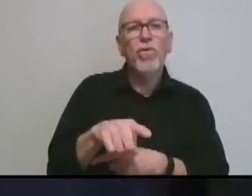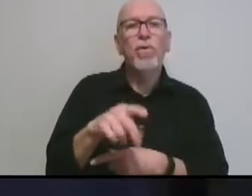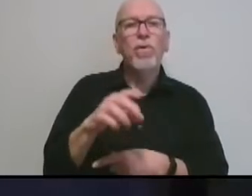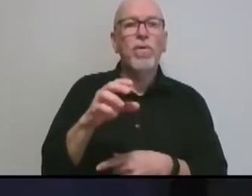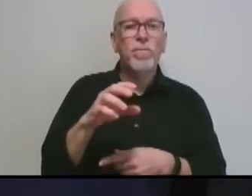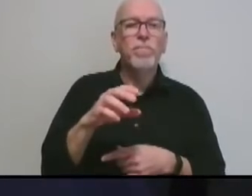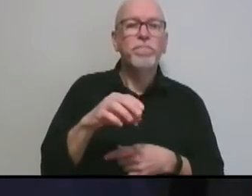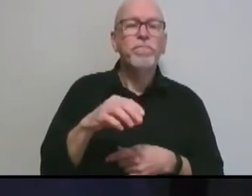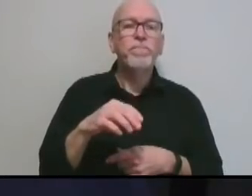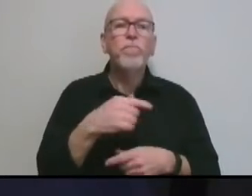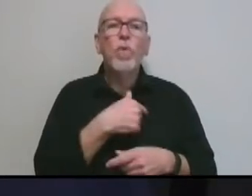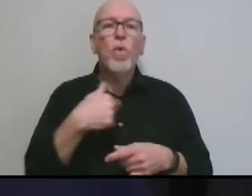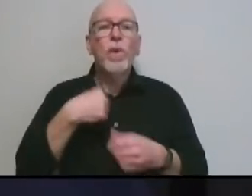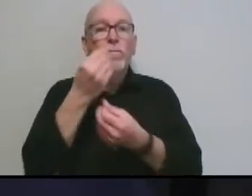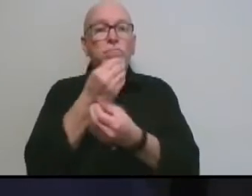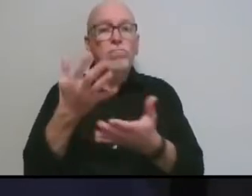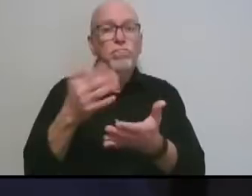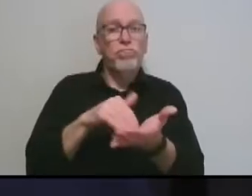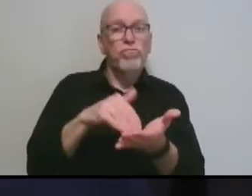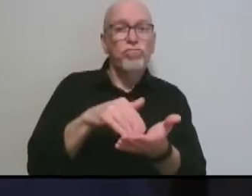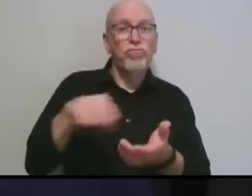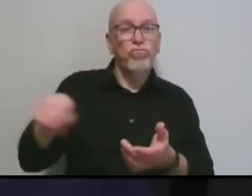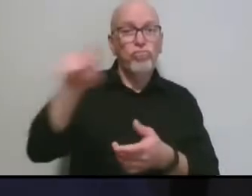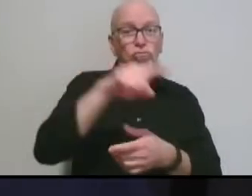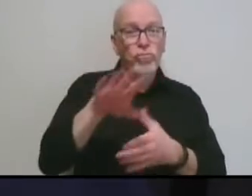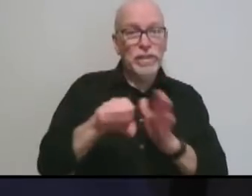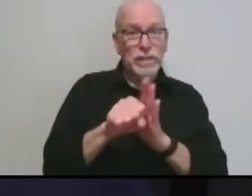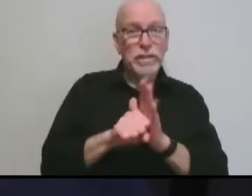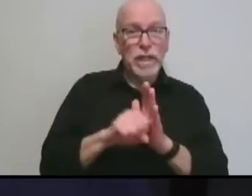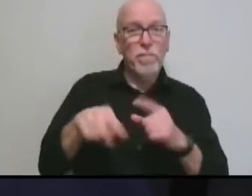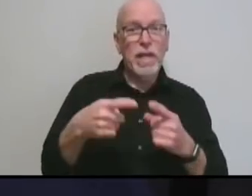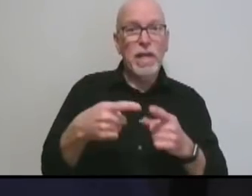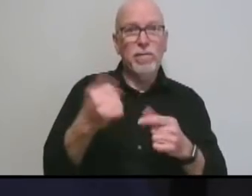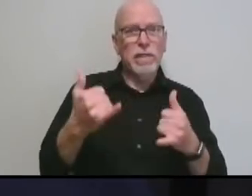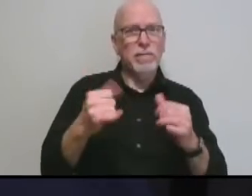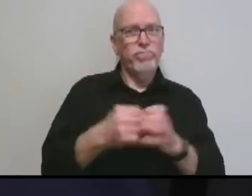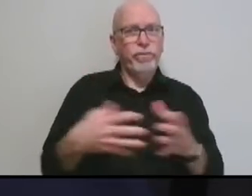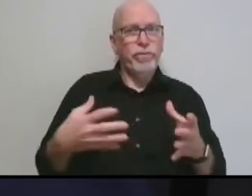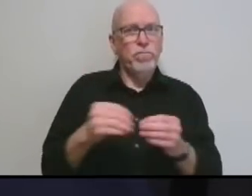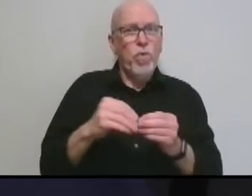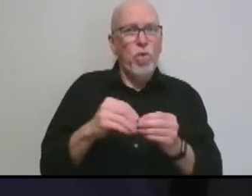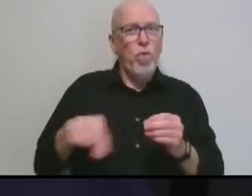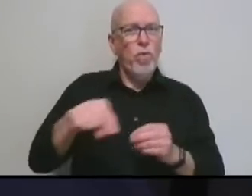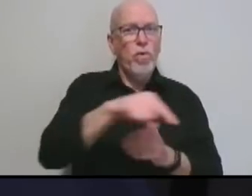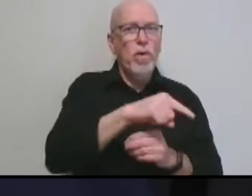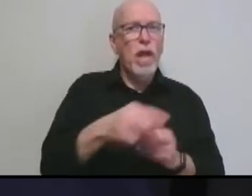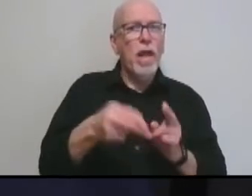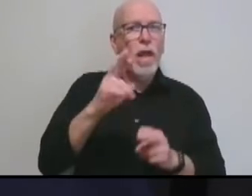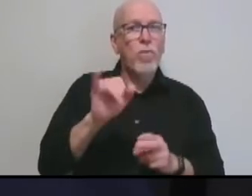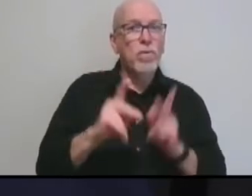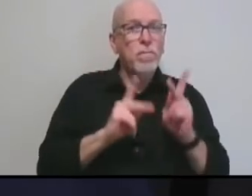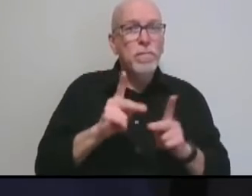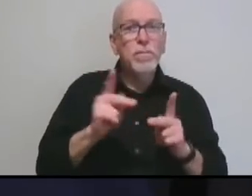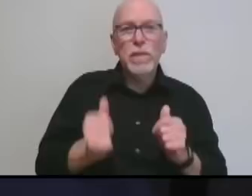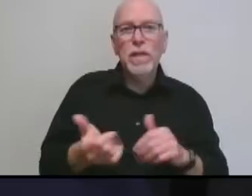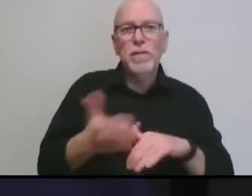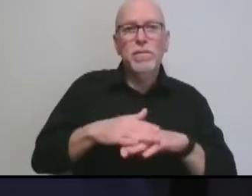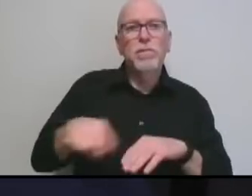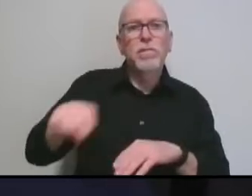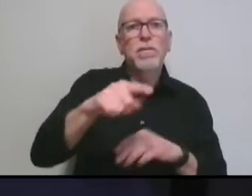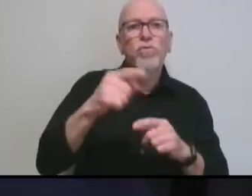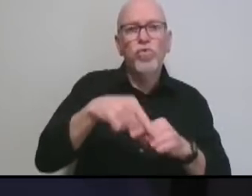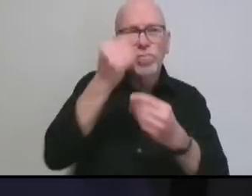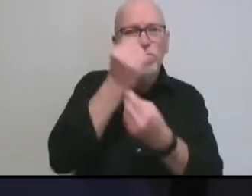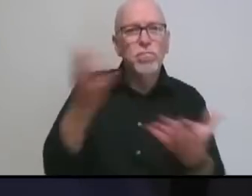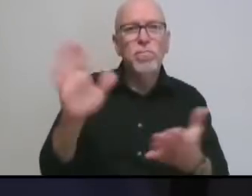have notified healthcare providers across the state about this expanded eligibility for special populations to aid us in helping identify their patients.